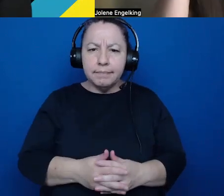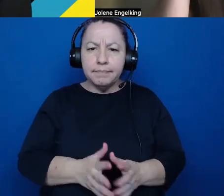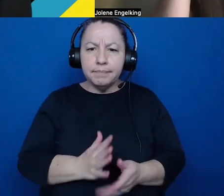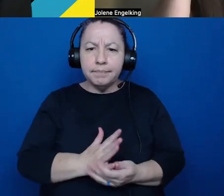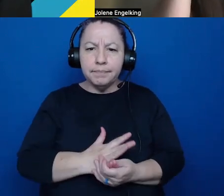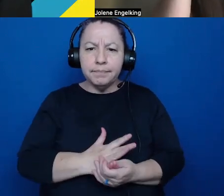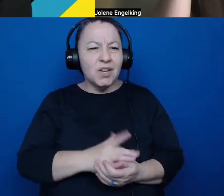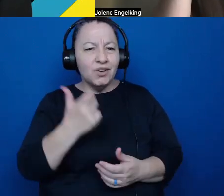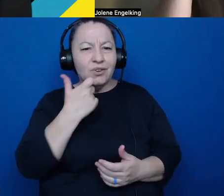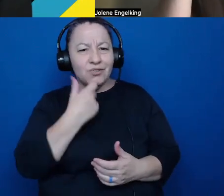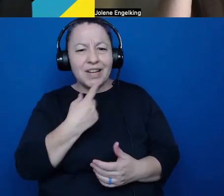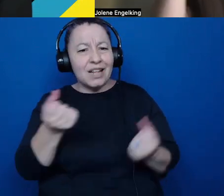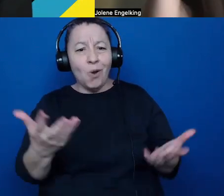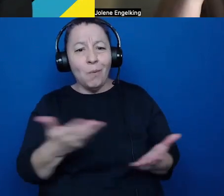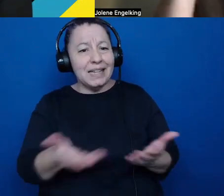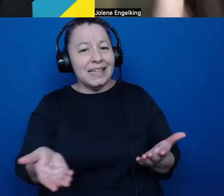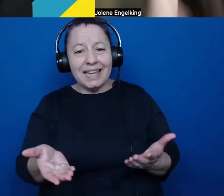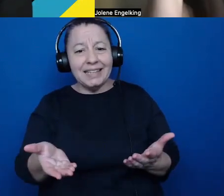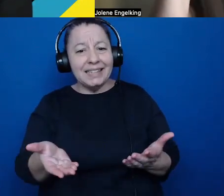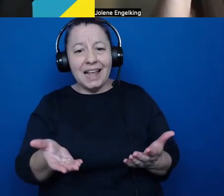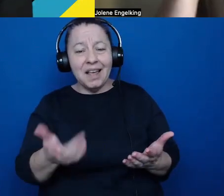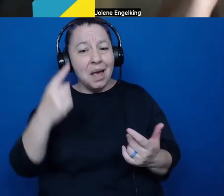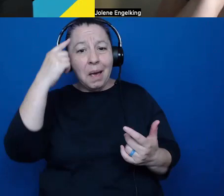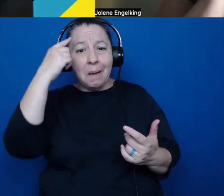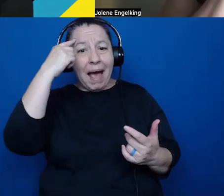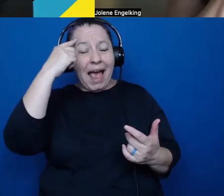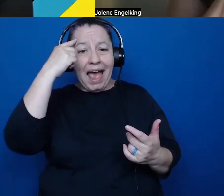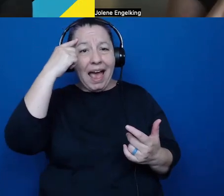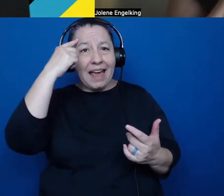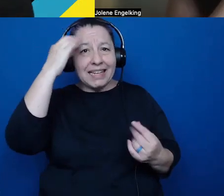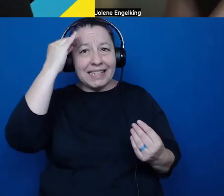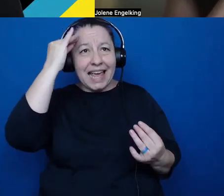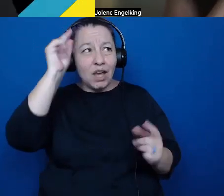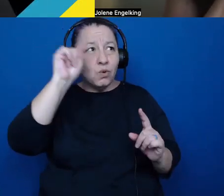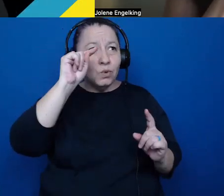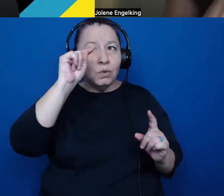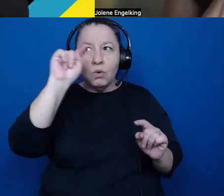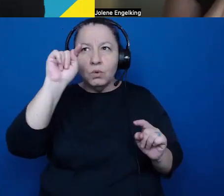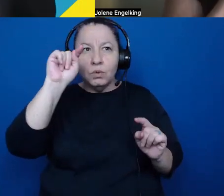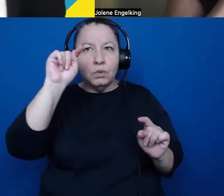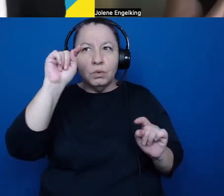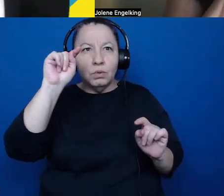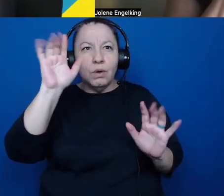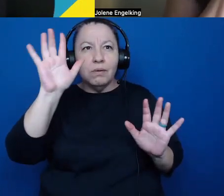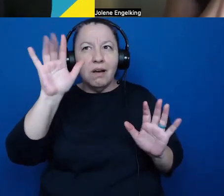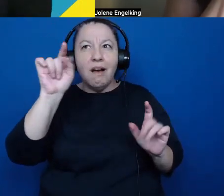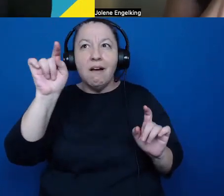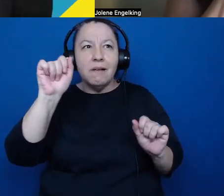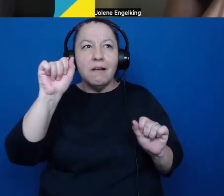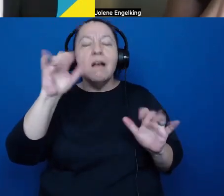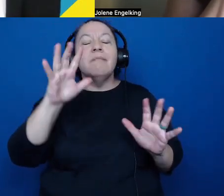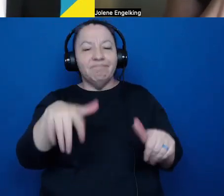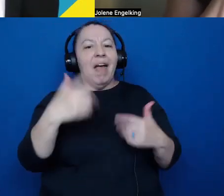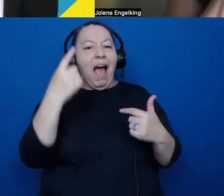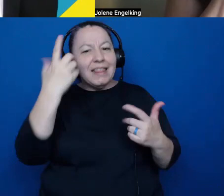You've just said so many things that are just making my head go in so many different ways. I think that one of the things,